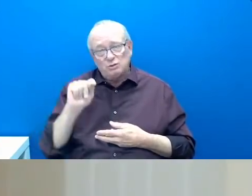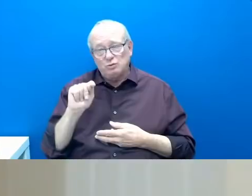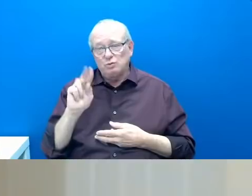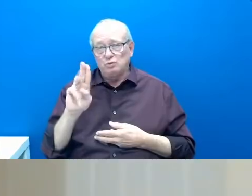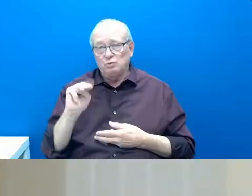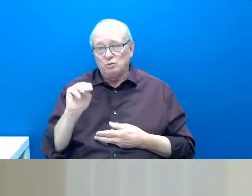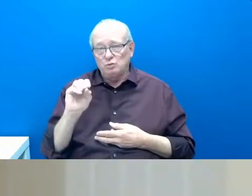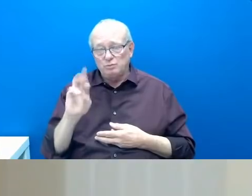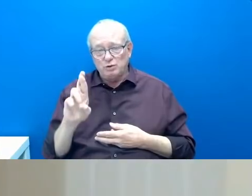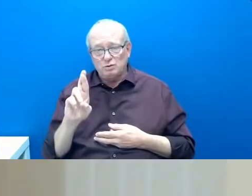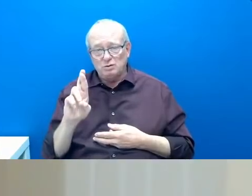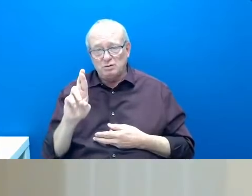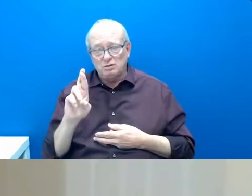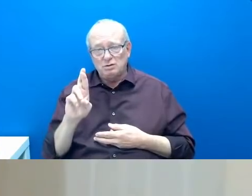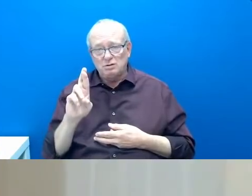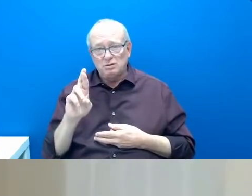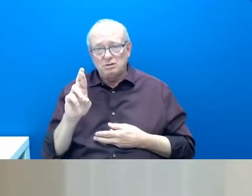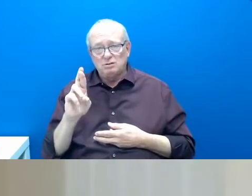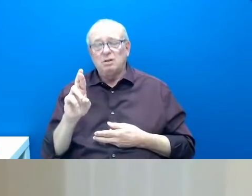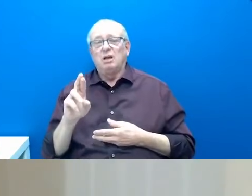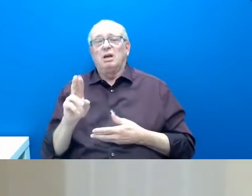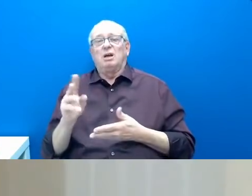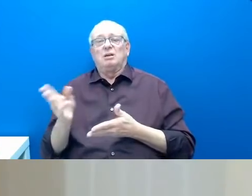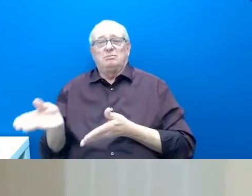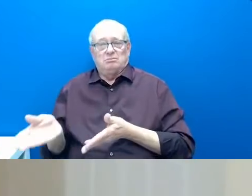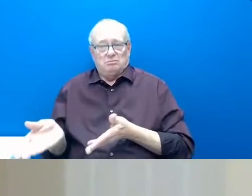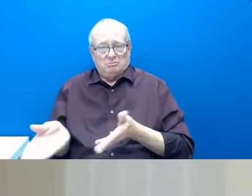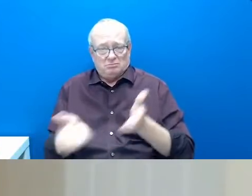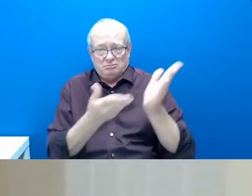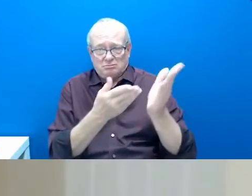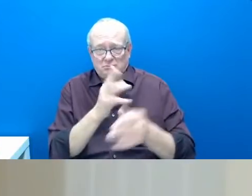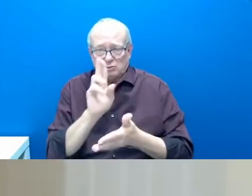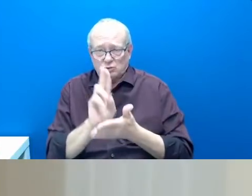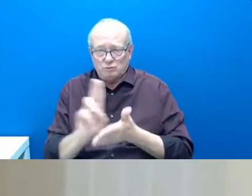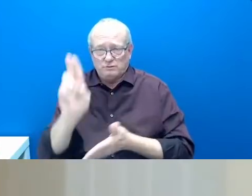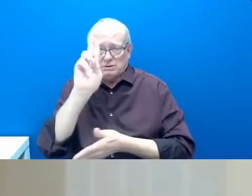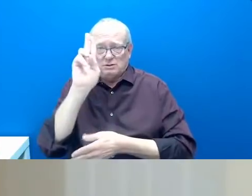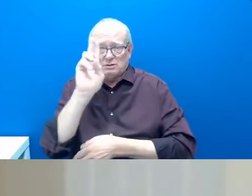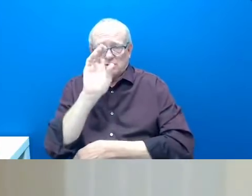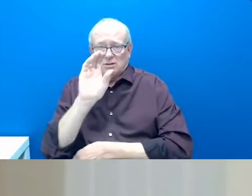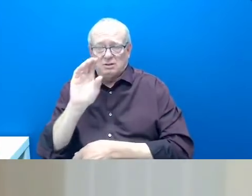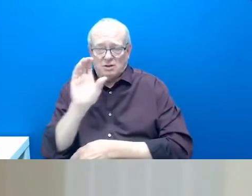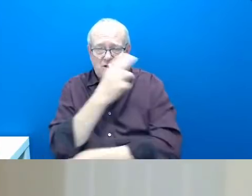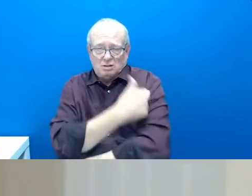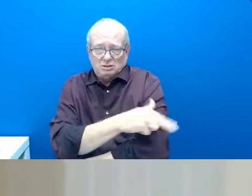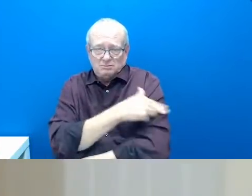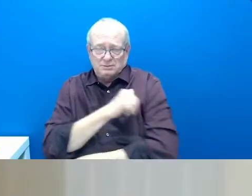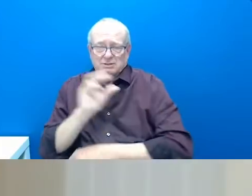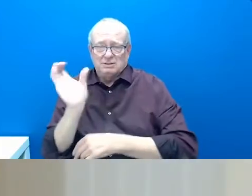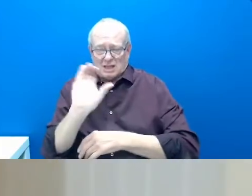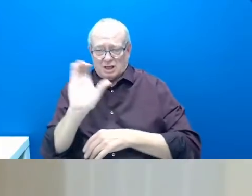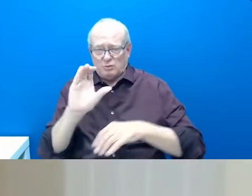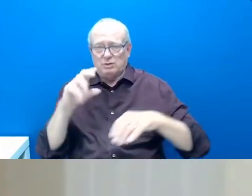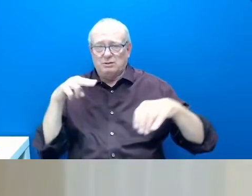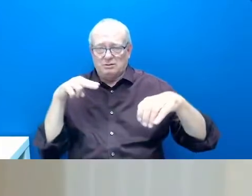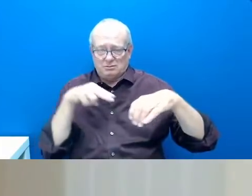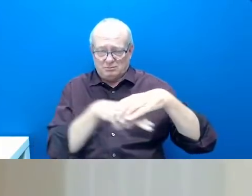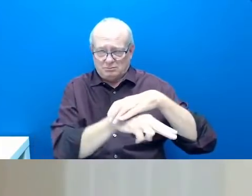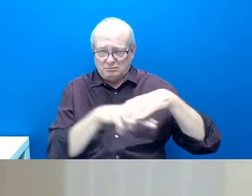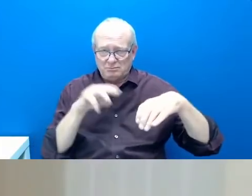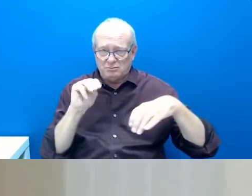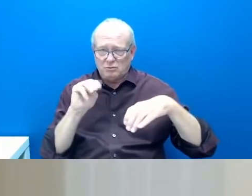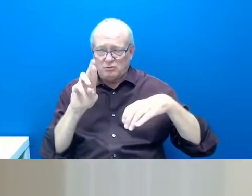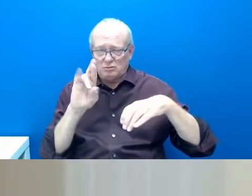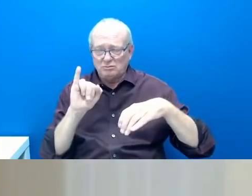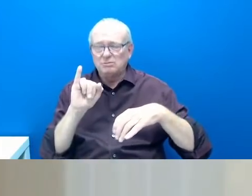I was moved to the University Hospital here in Edmonton, had an MRI, and they confirmed